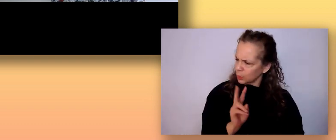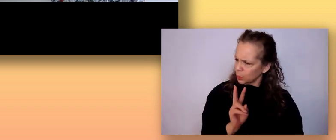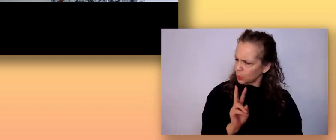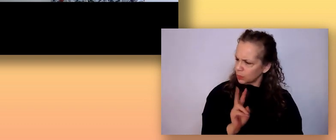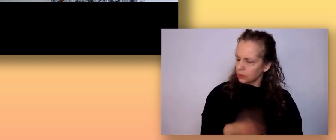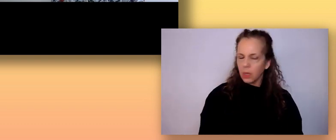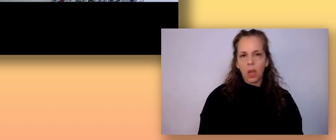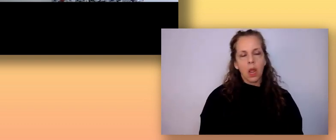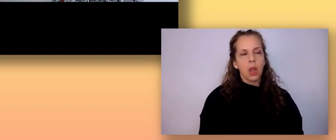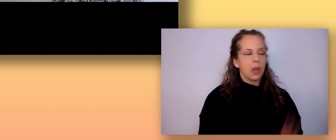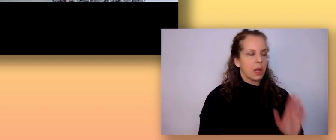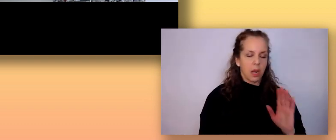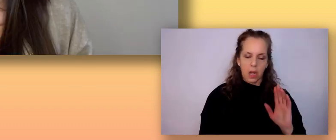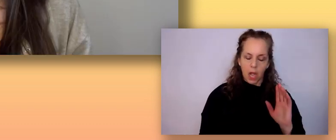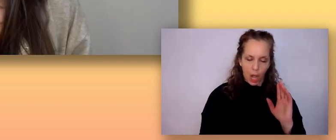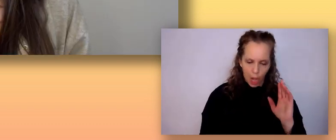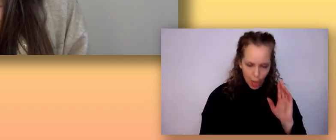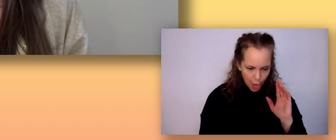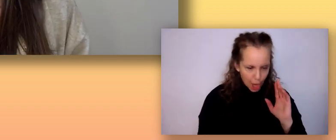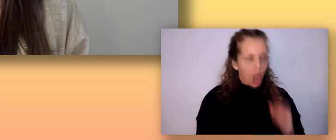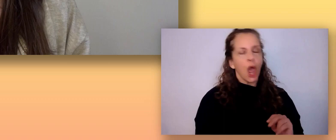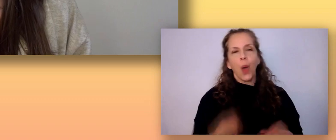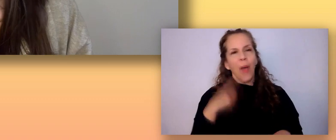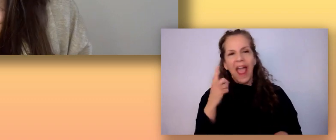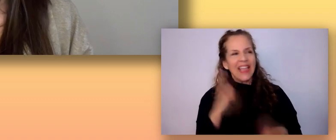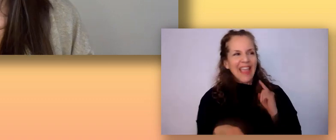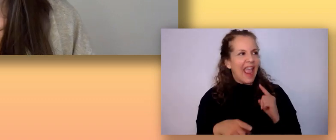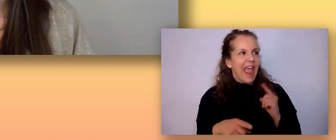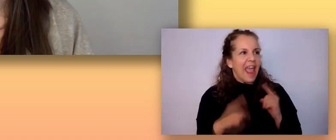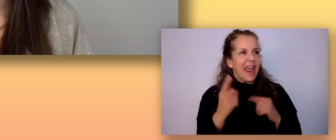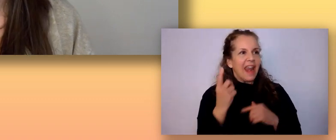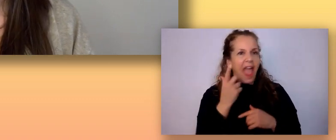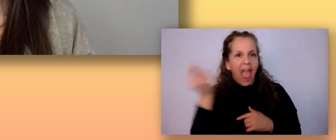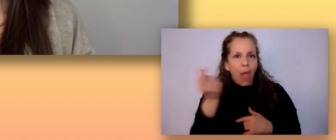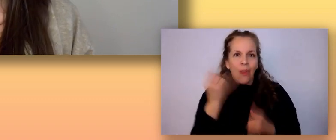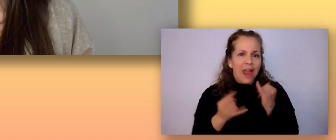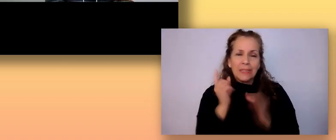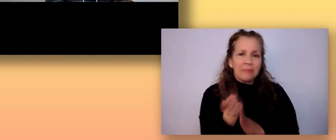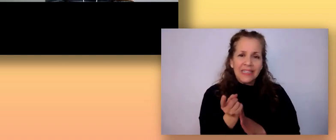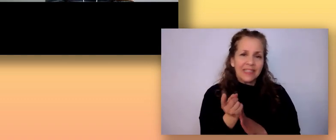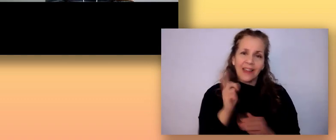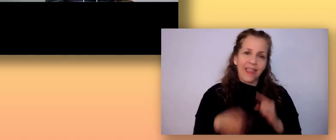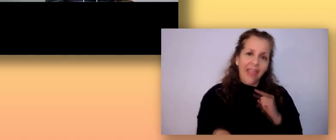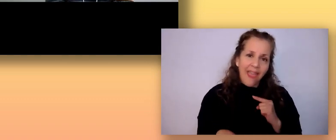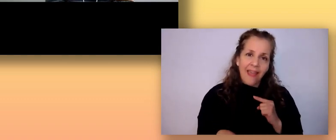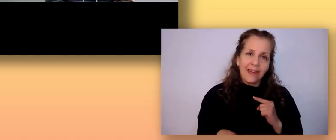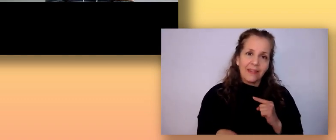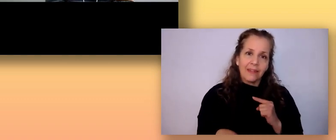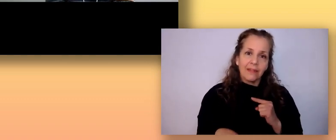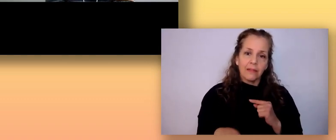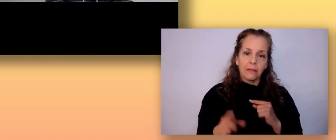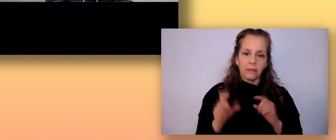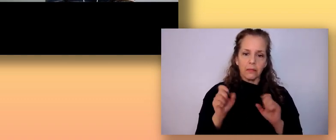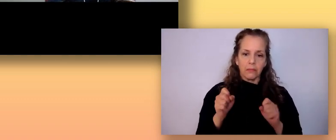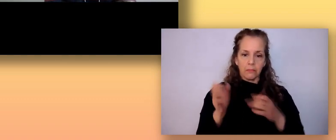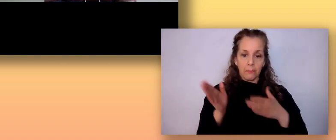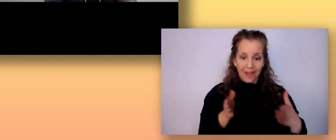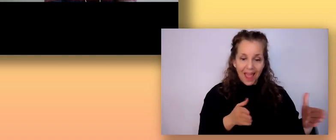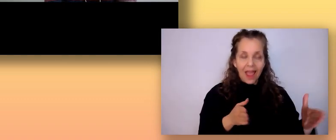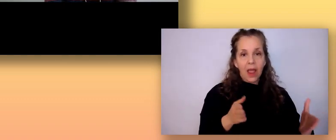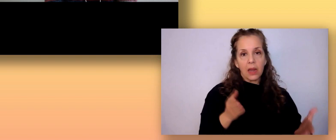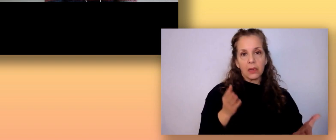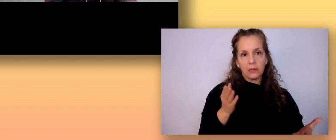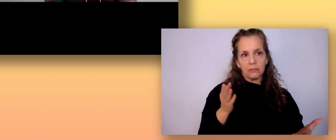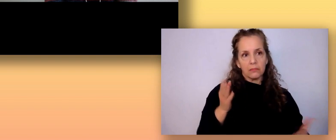thing? No, I can't just do these last minute things. But we can plan